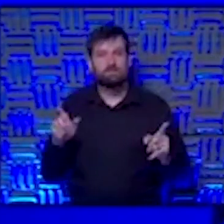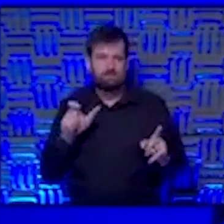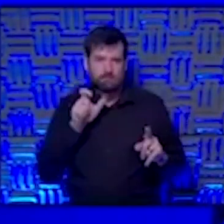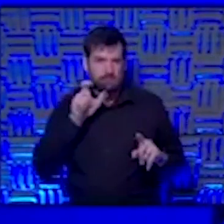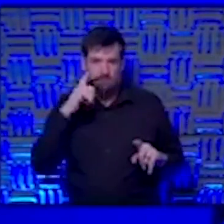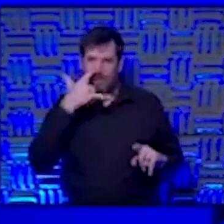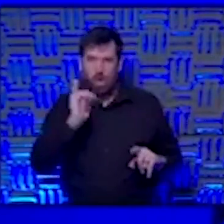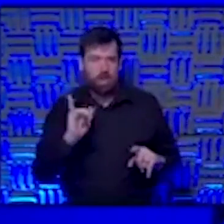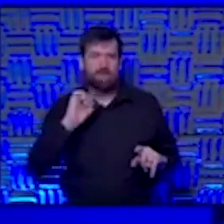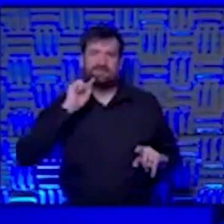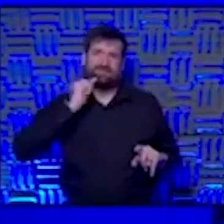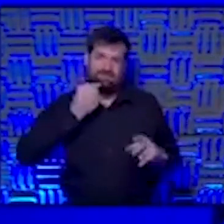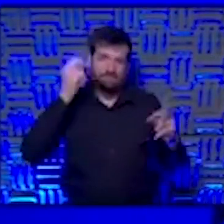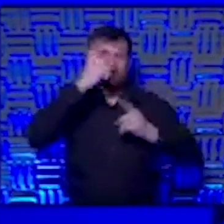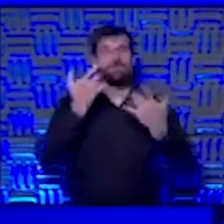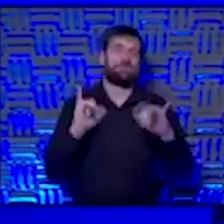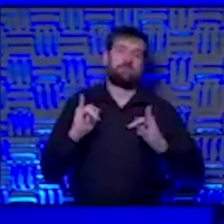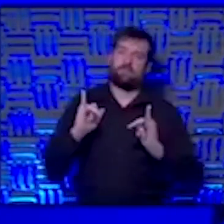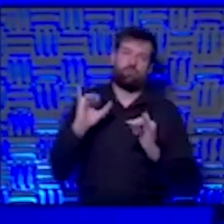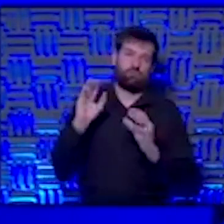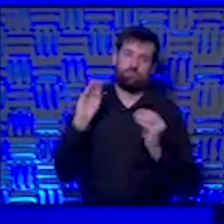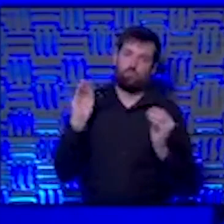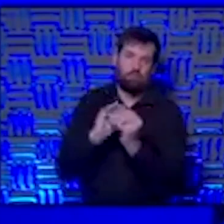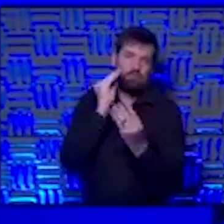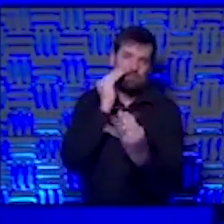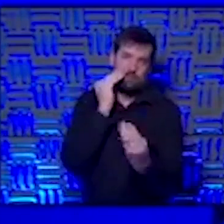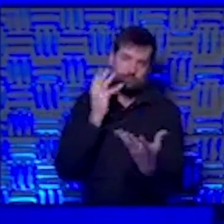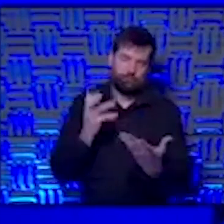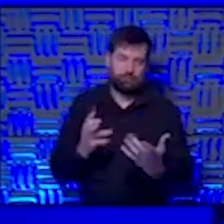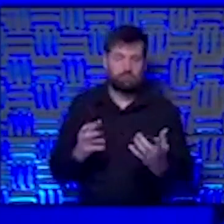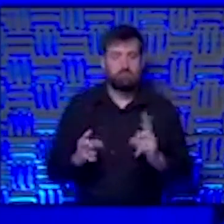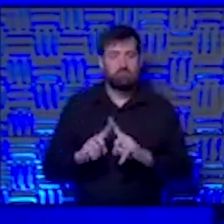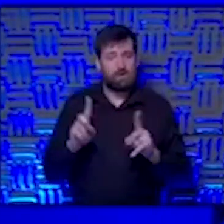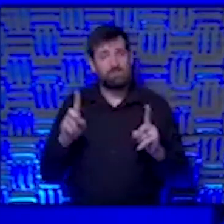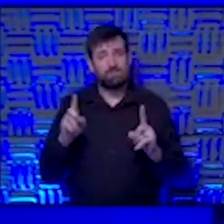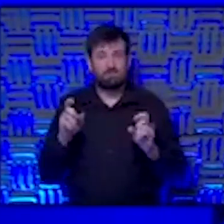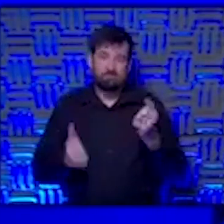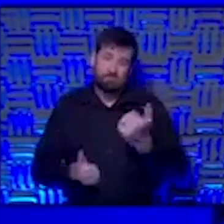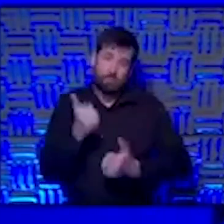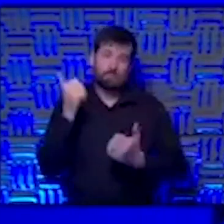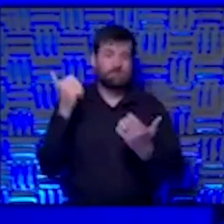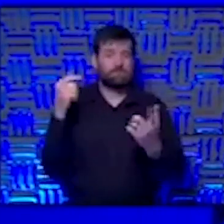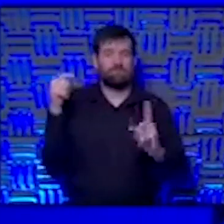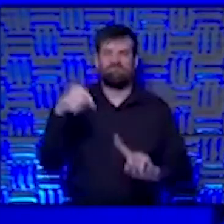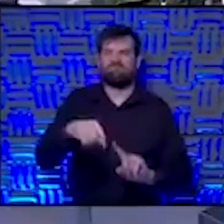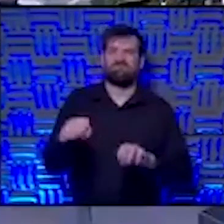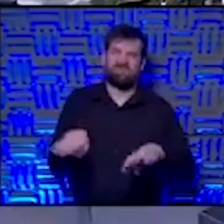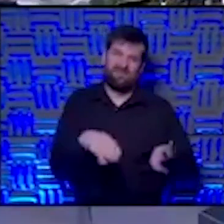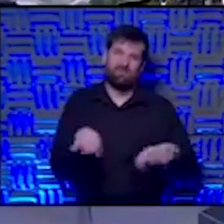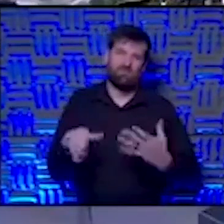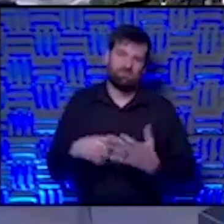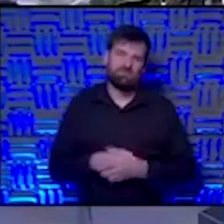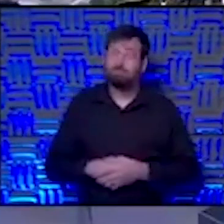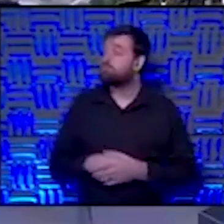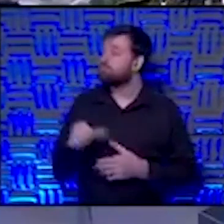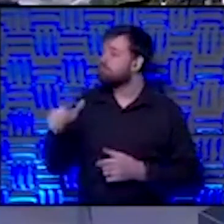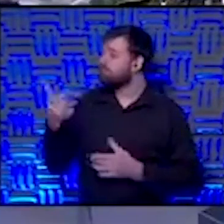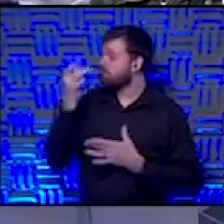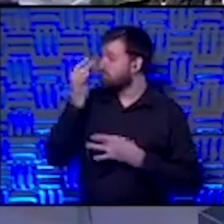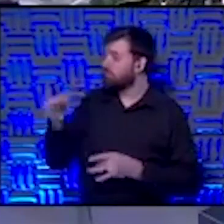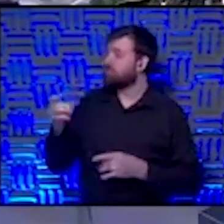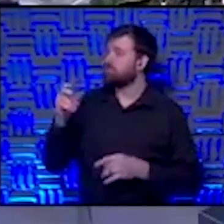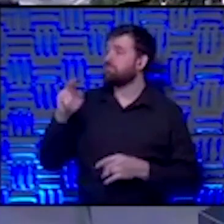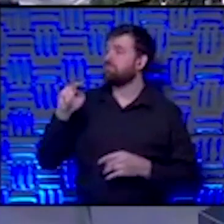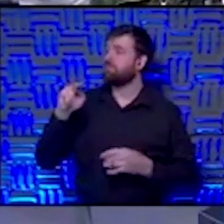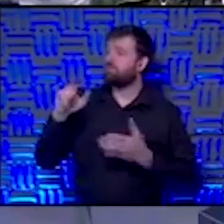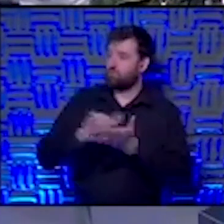like it causes severe disease. We are still waiting for the full scientific data on that. But a lot of this is driven by behaviors as well. And I think another interesting thing, in the New York Times this weekend,